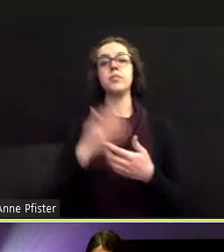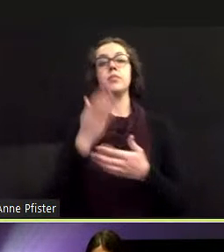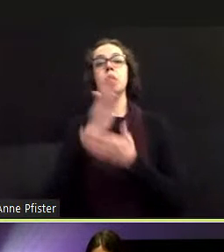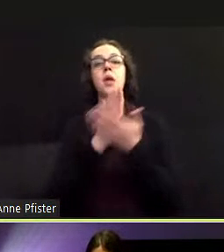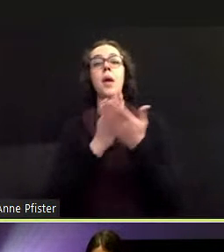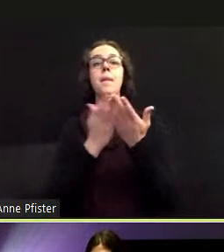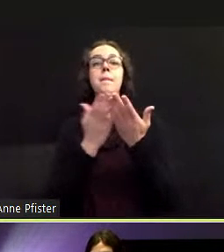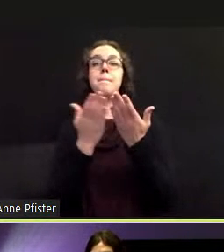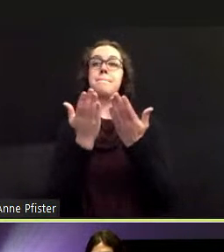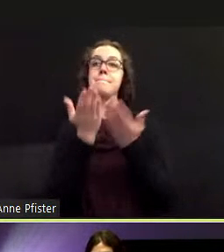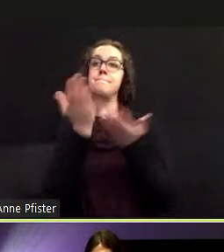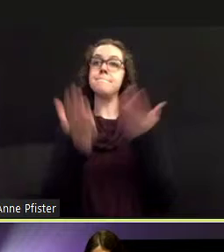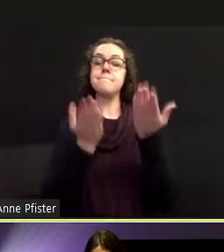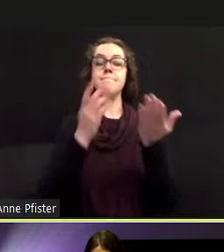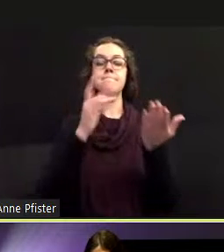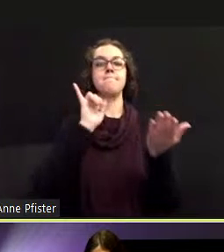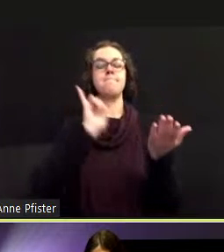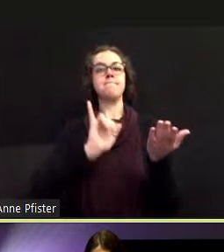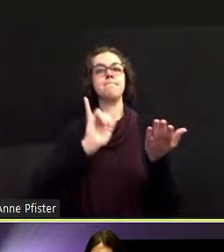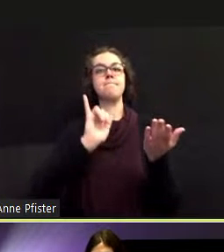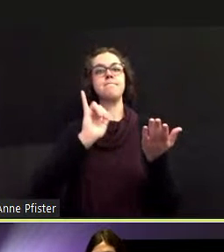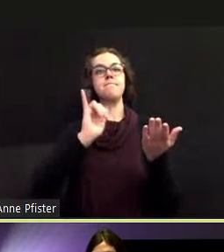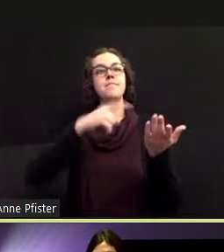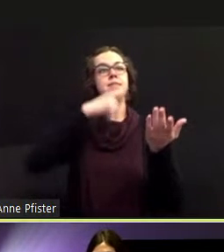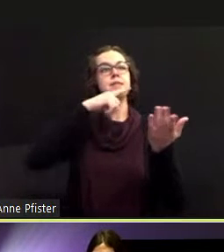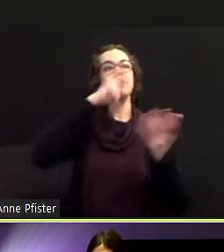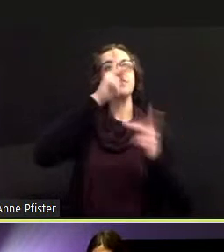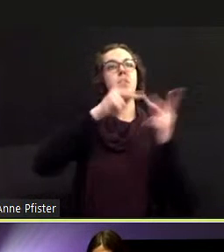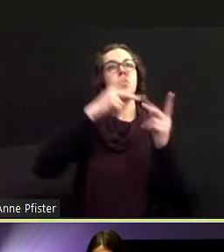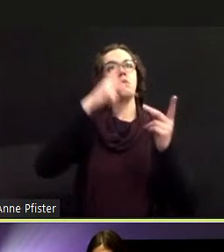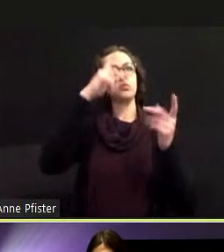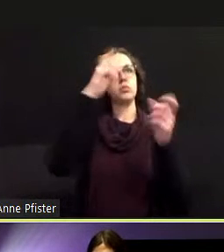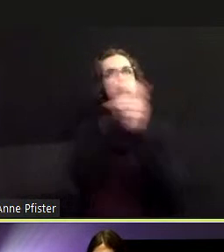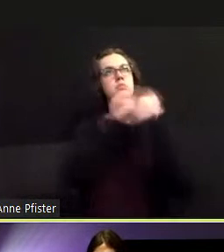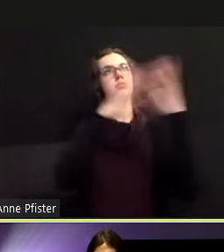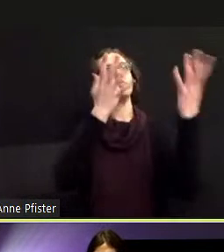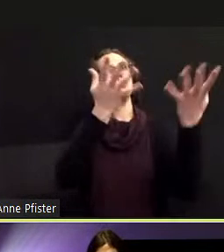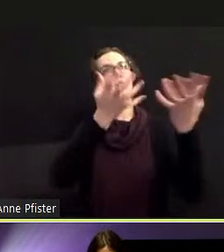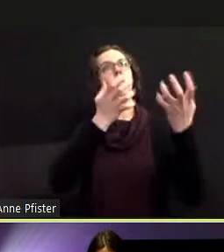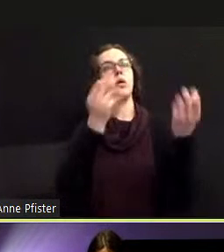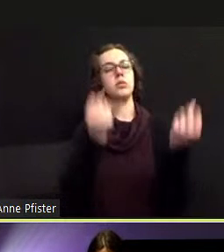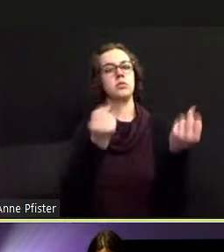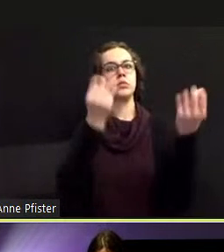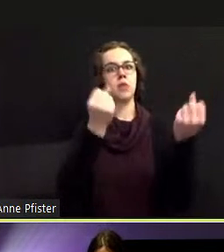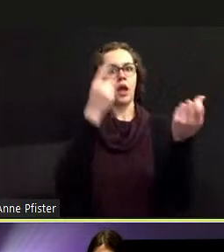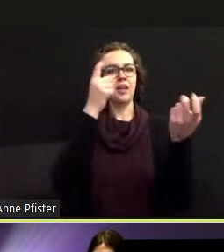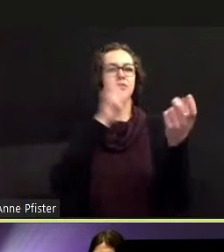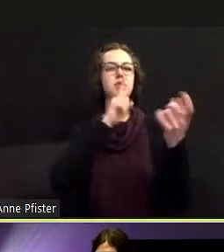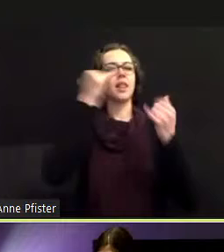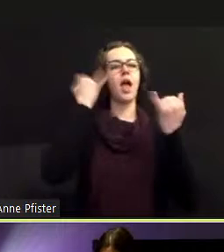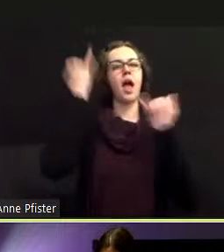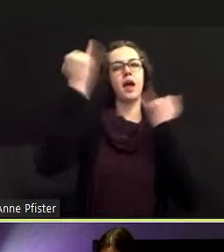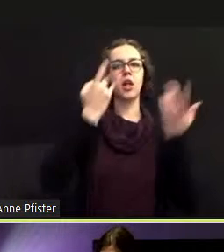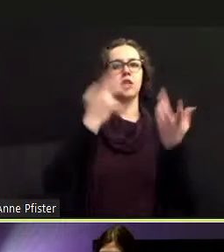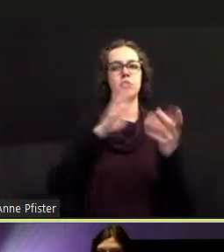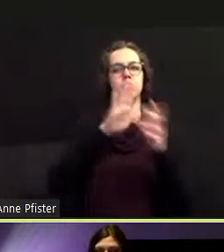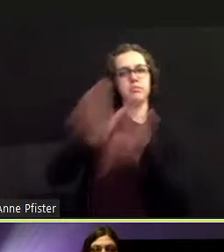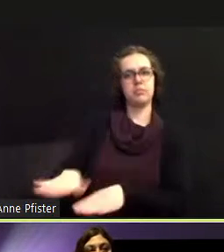counterintuitively result from hearing people's increasing ideological valorization of and use of sign languages.